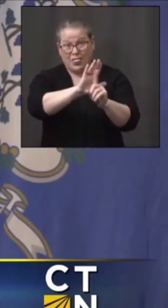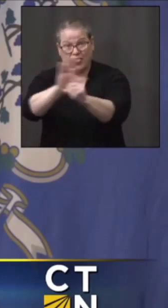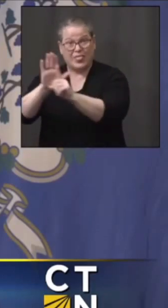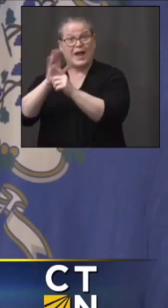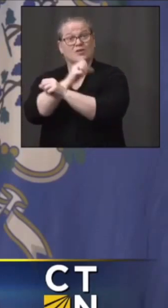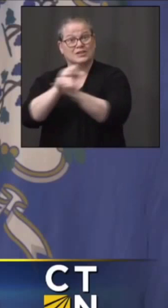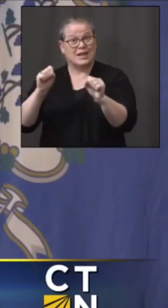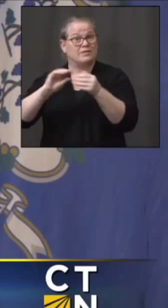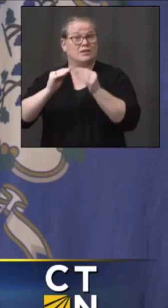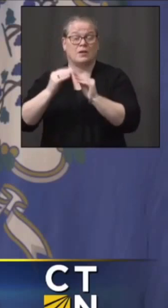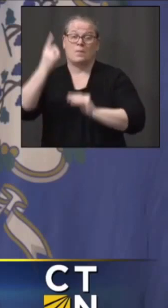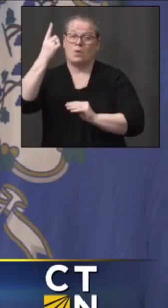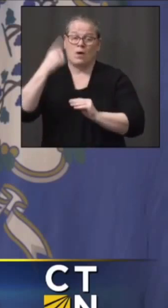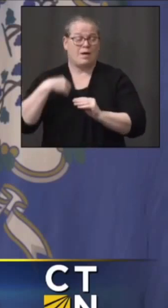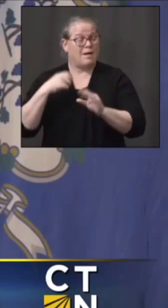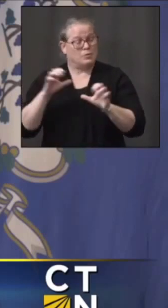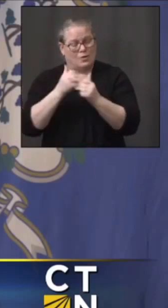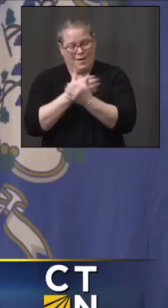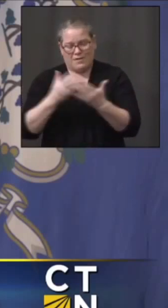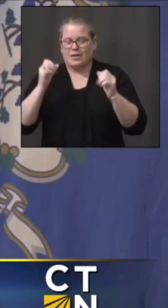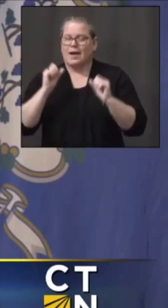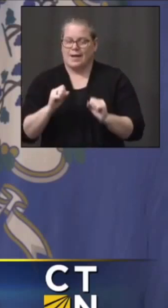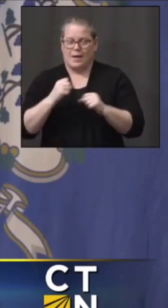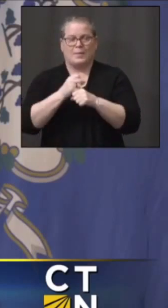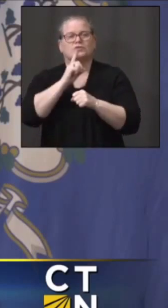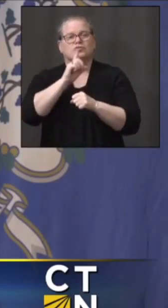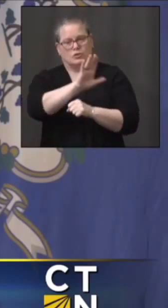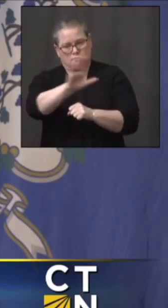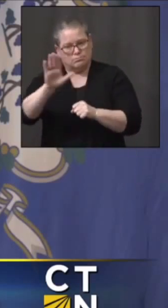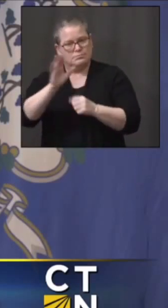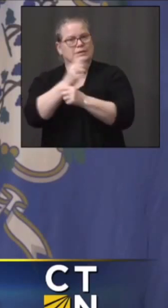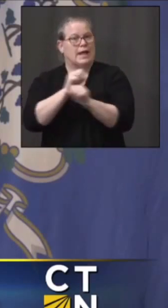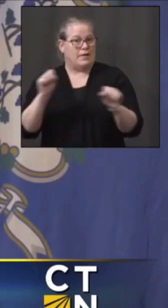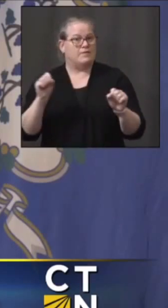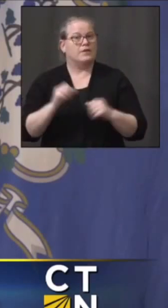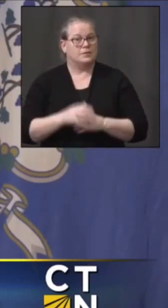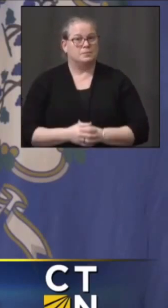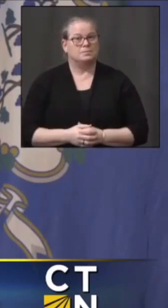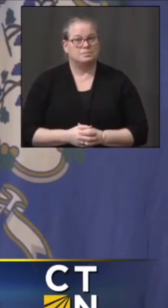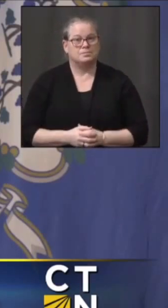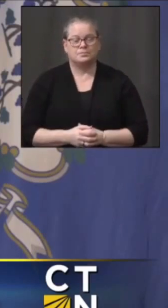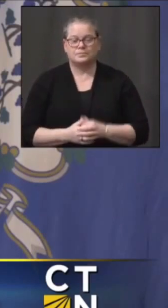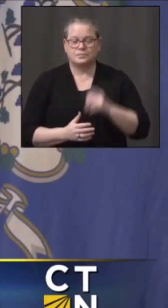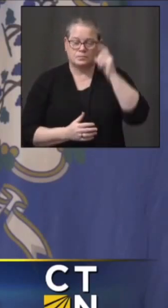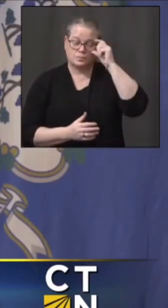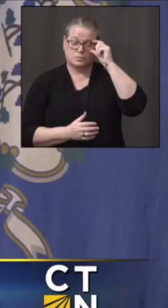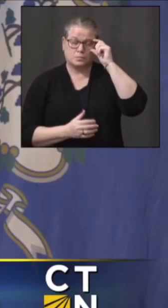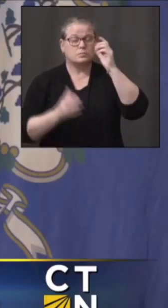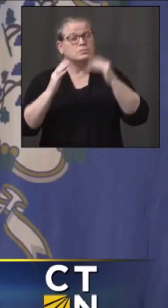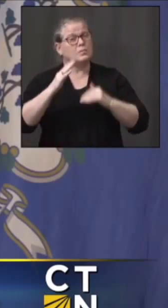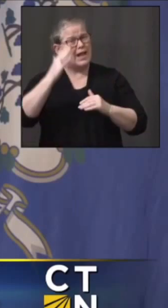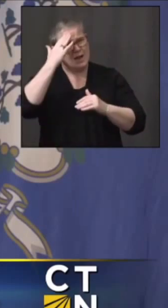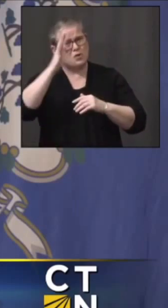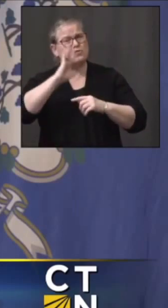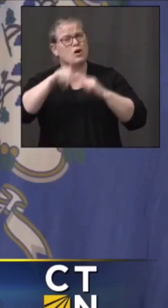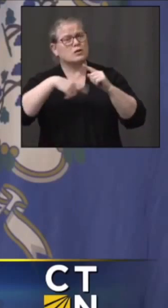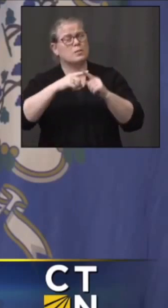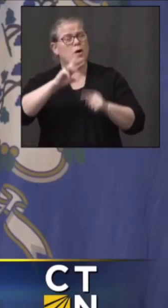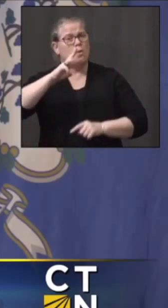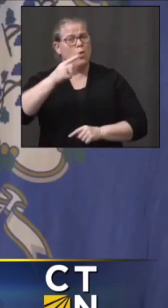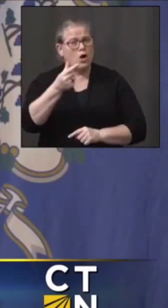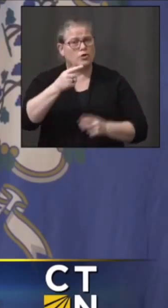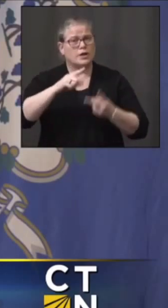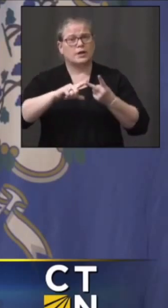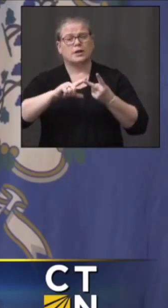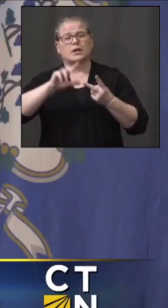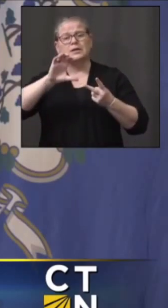safe. And then I know we talked about Walgreens and CVS, but any plans on putting together